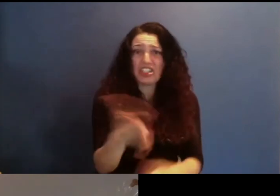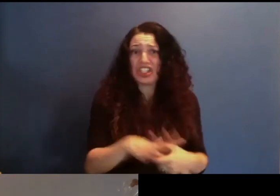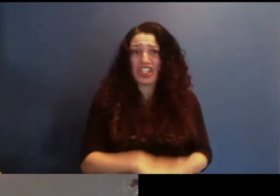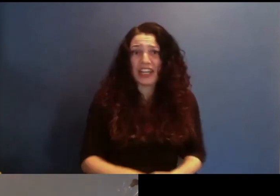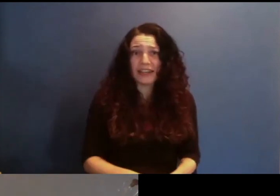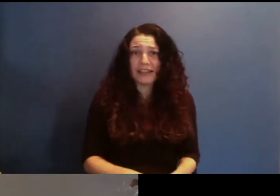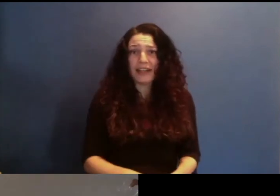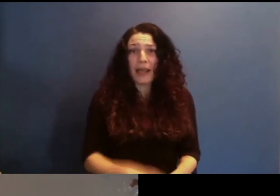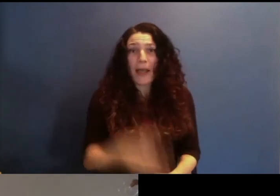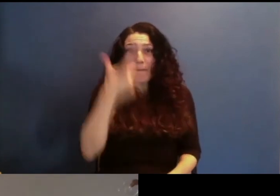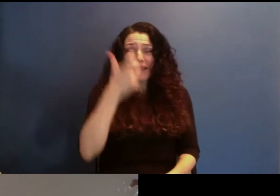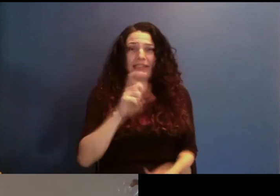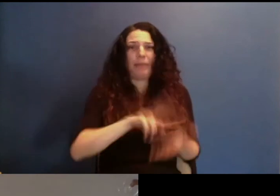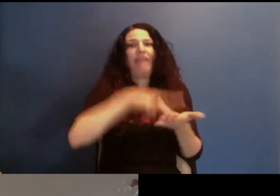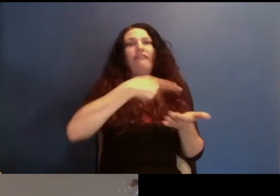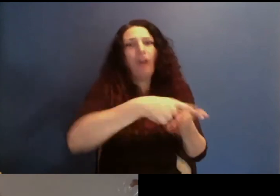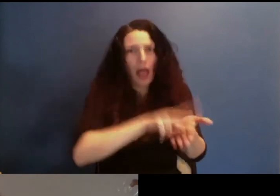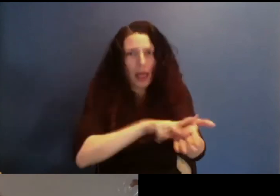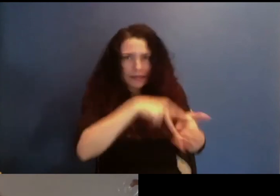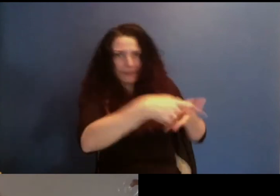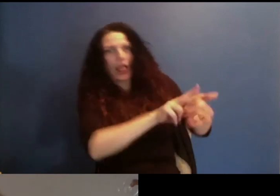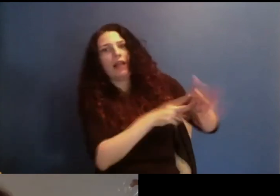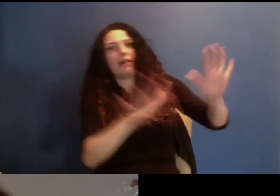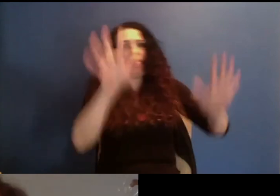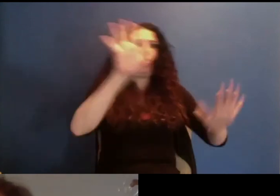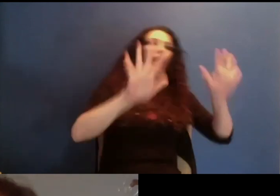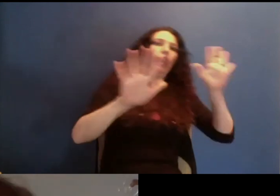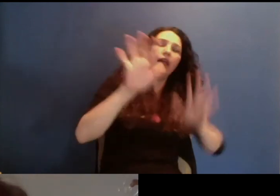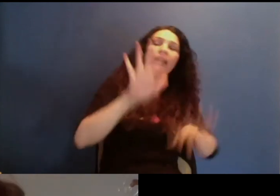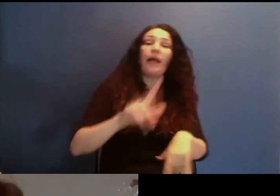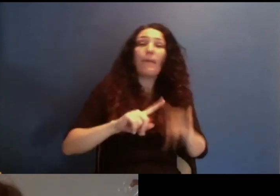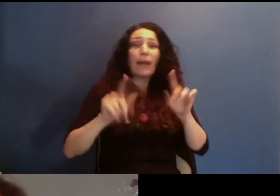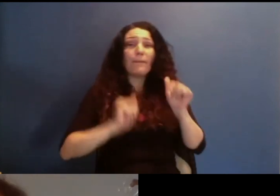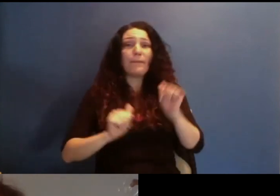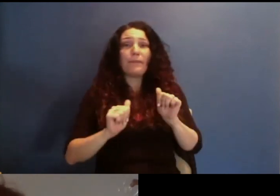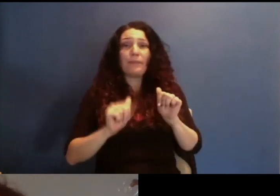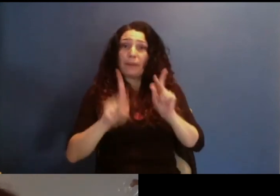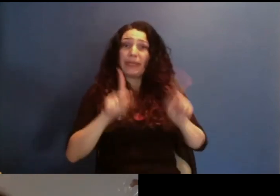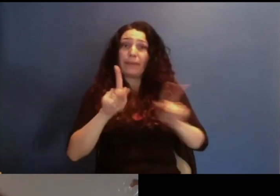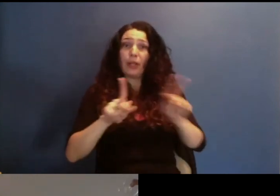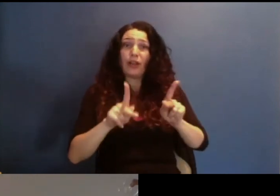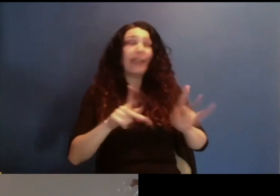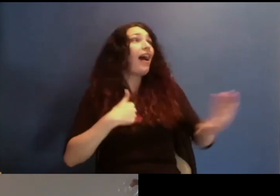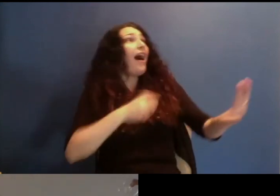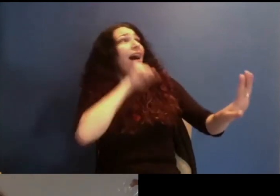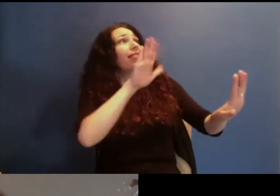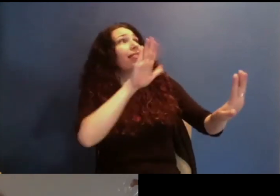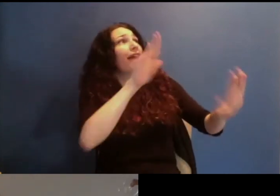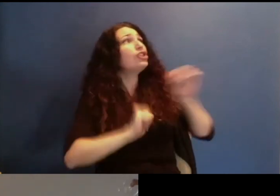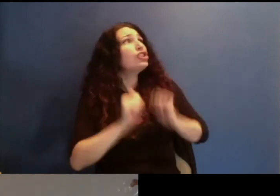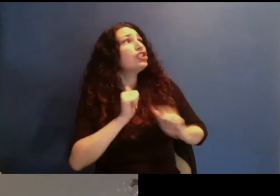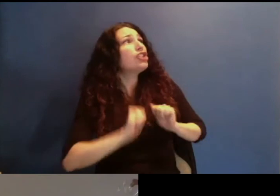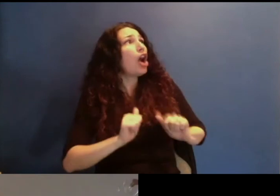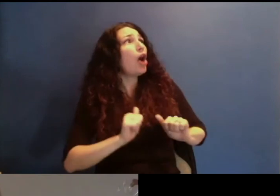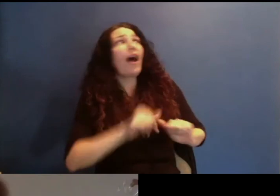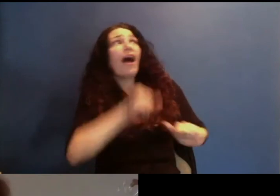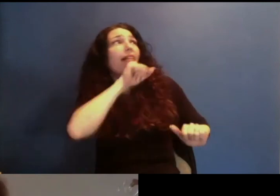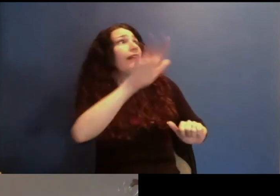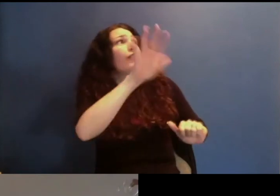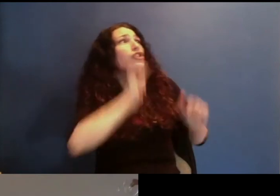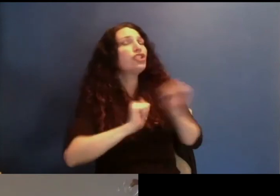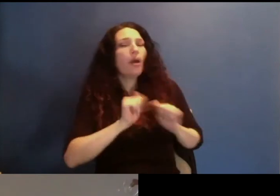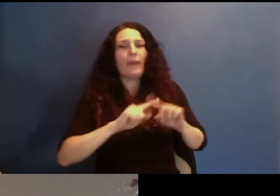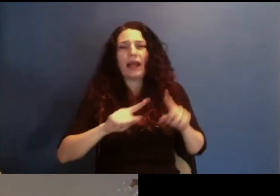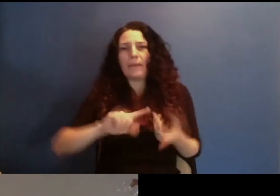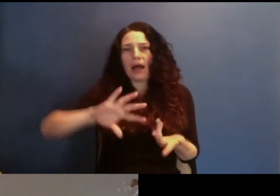your show. Meanwhile, I'm like truly like a hot mess express, like fucking sweat, like falling,